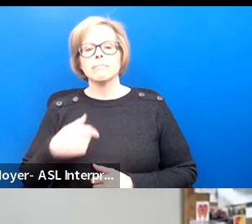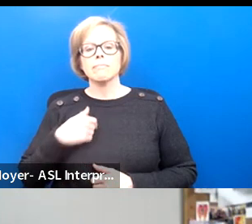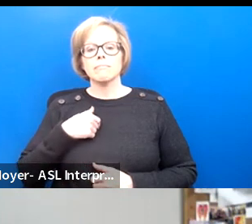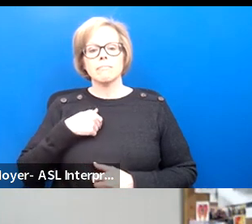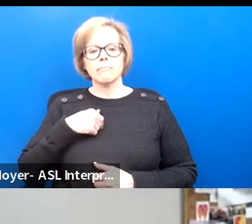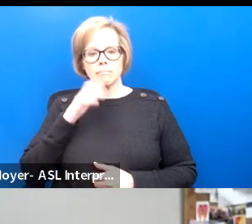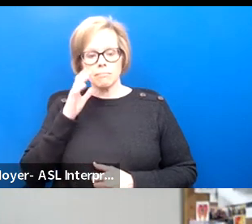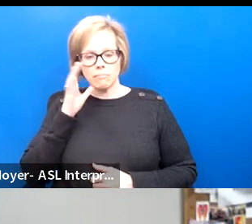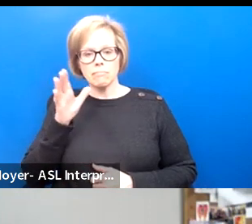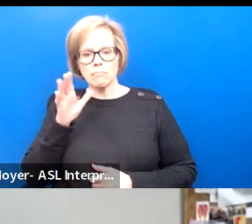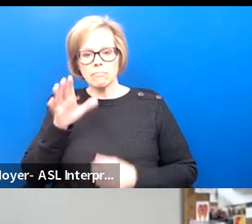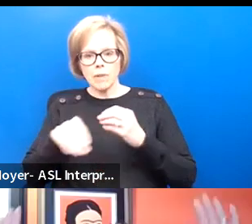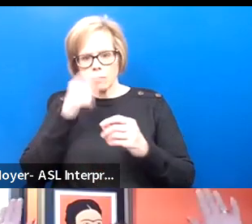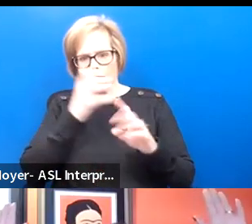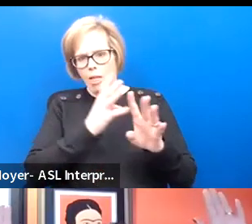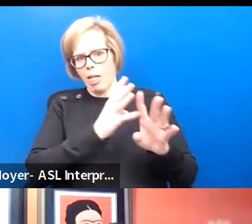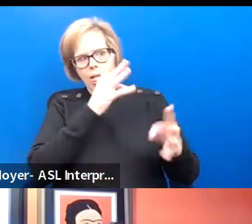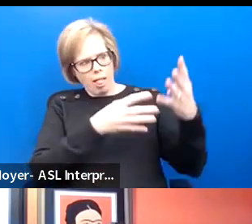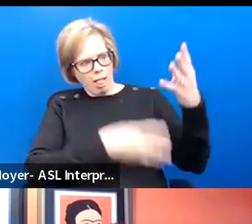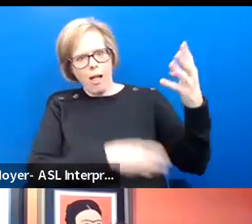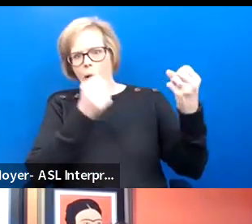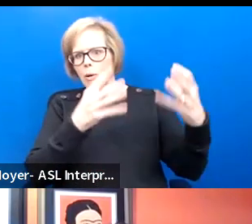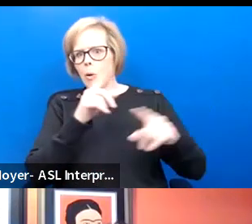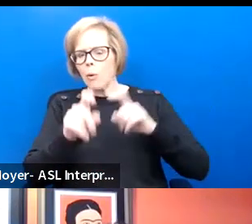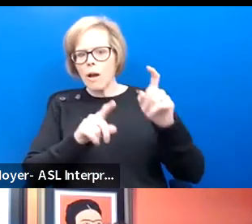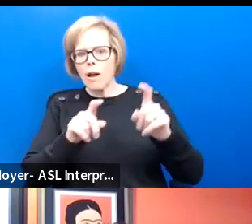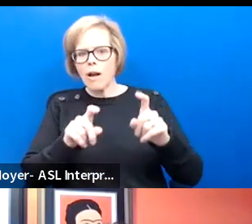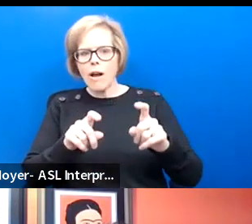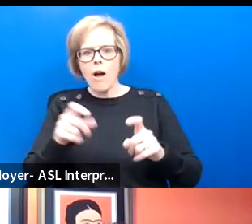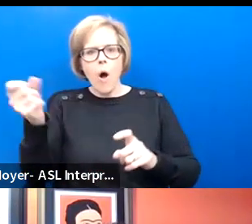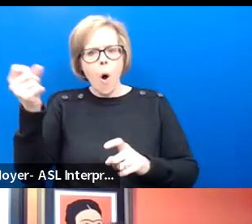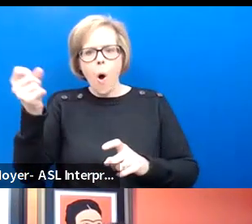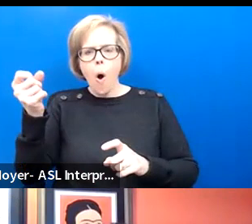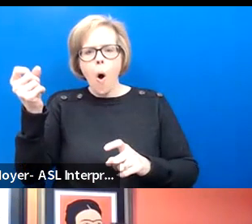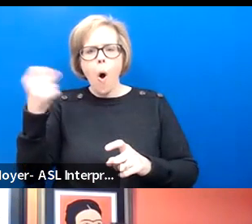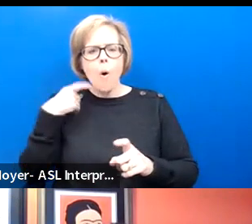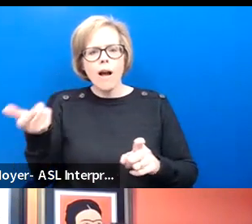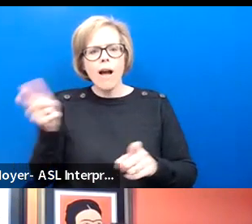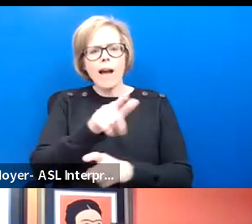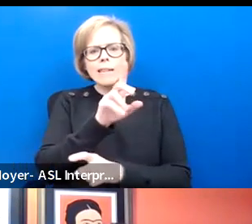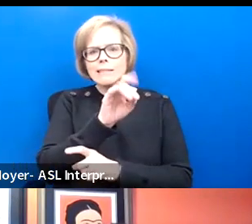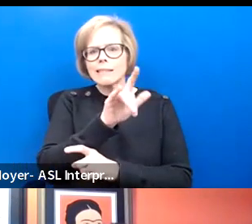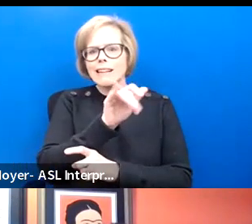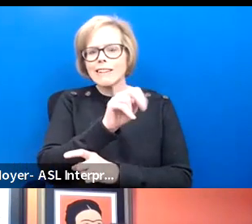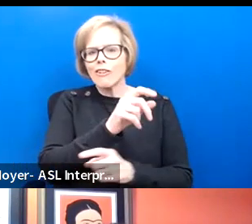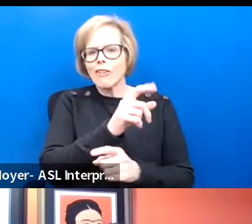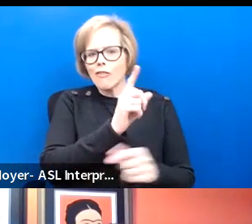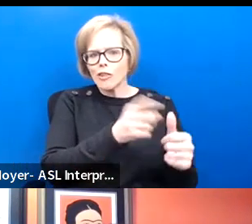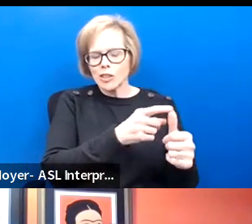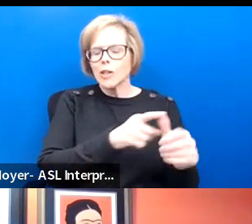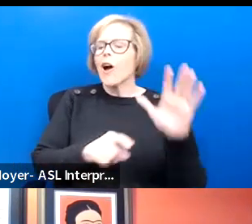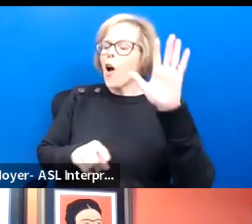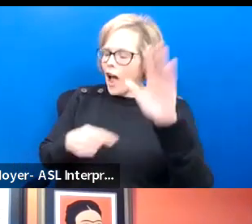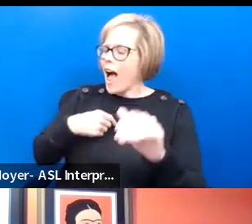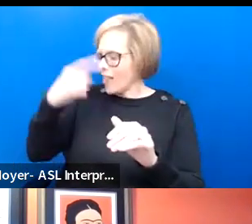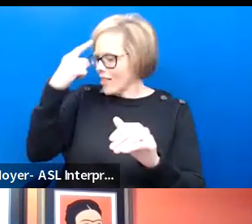a buildup, a logjam of questions that Hold on, we got to hear from Dylan real quick. 1 second. Go ahead, Dylan. Please. Well, I just think it's also